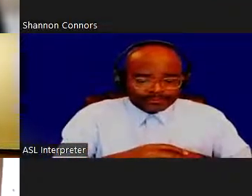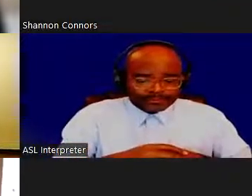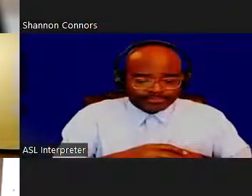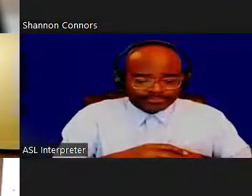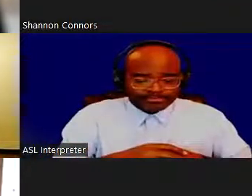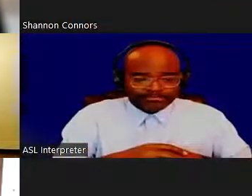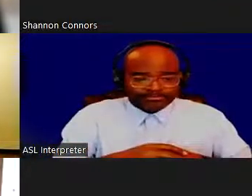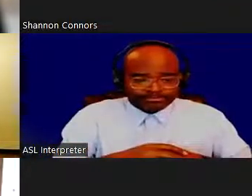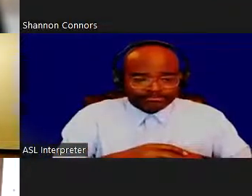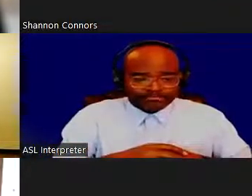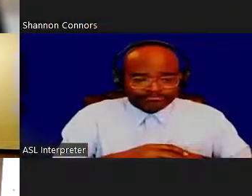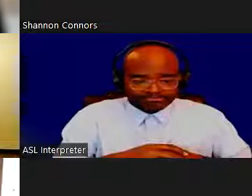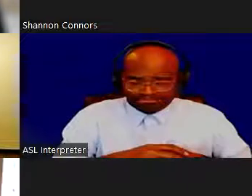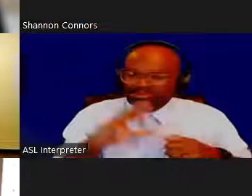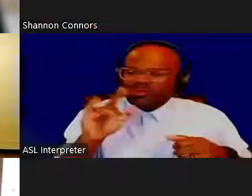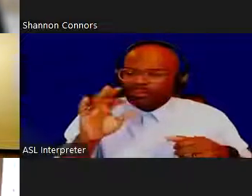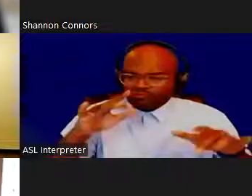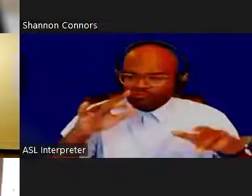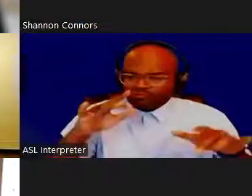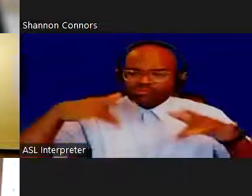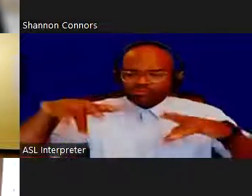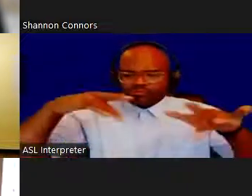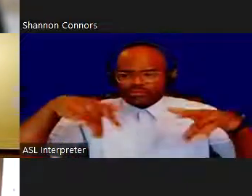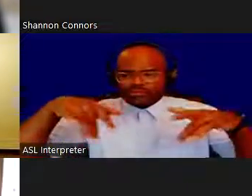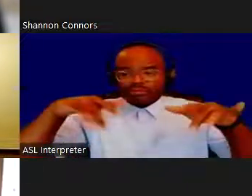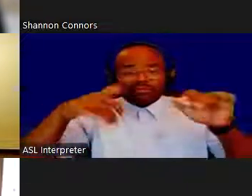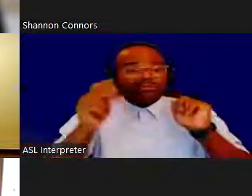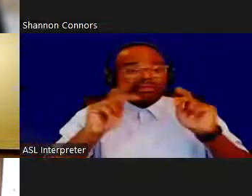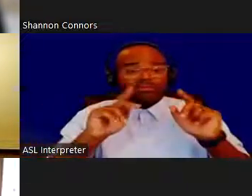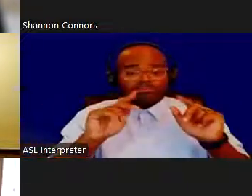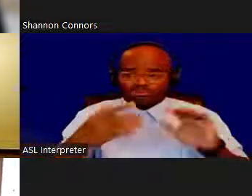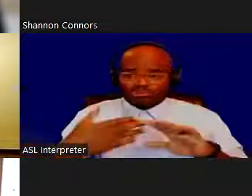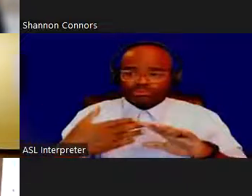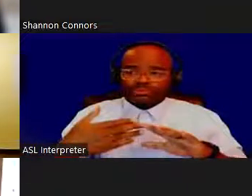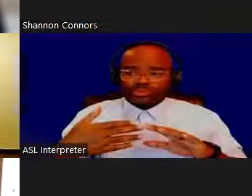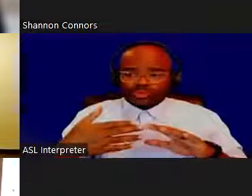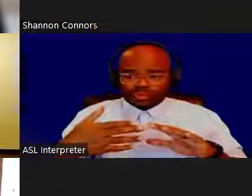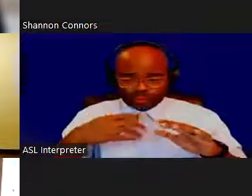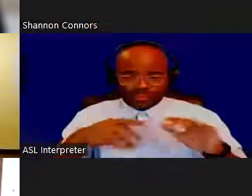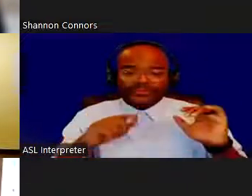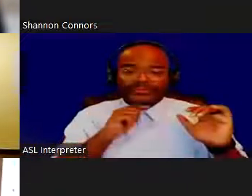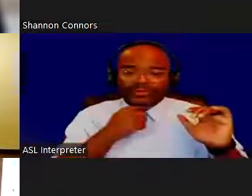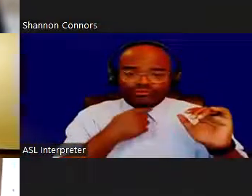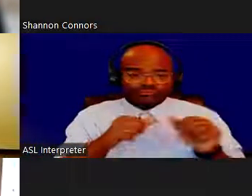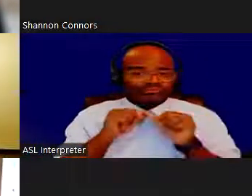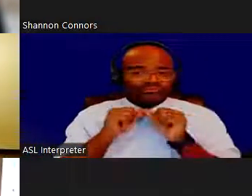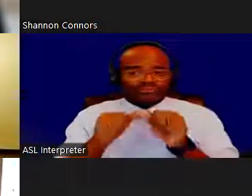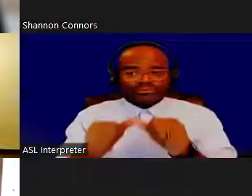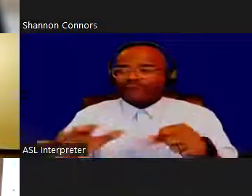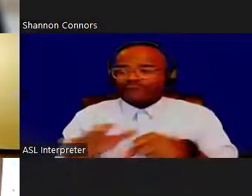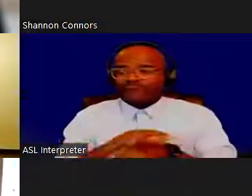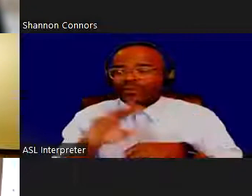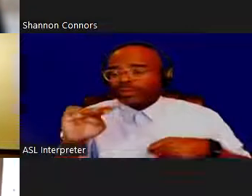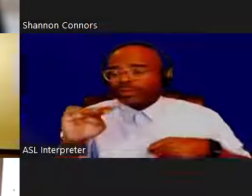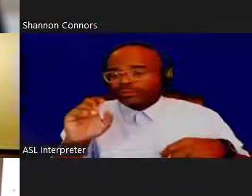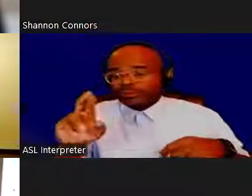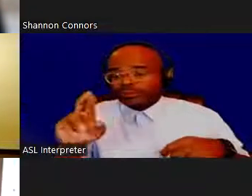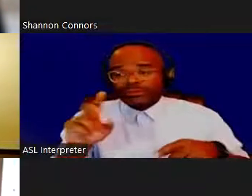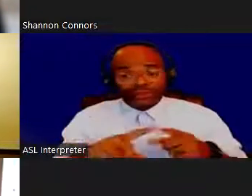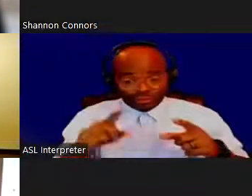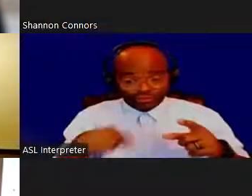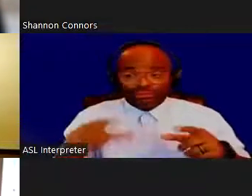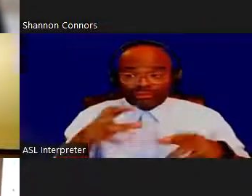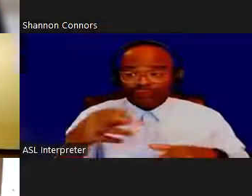This webinar is being recorded live and all participants have been muted, and it will remain that way for the duration of the webinar. But we do want you to